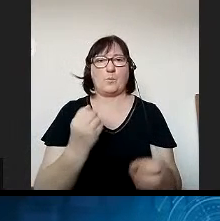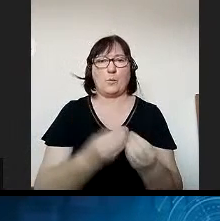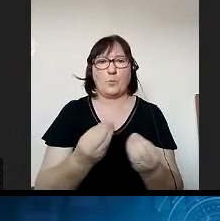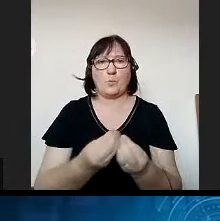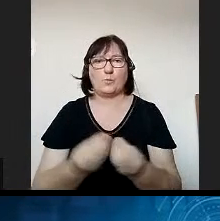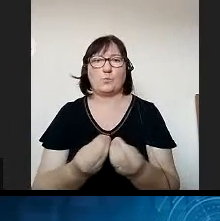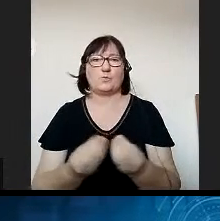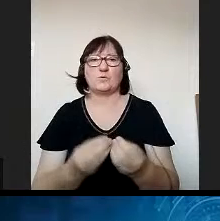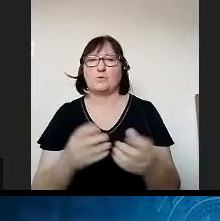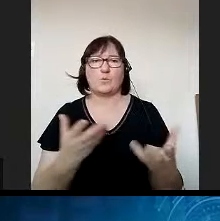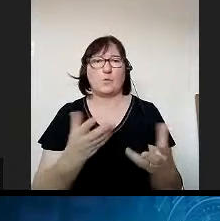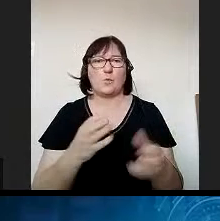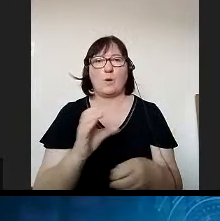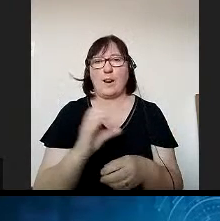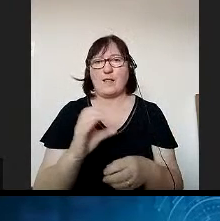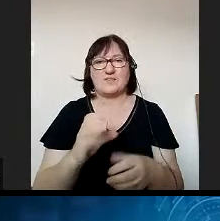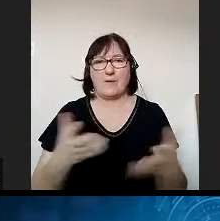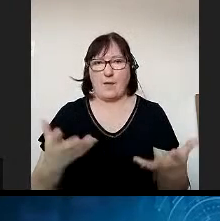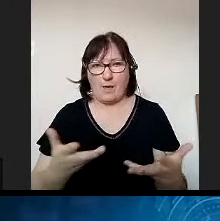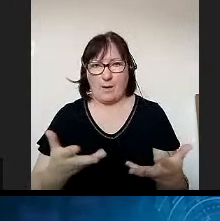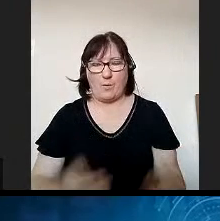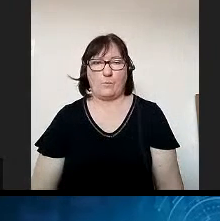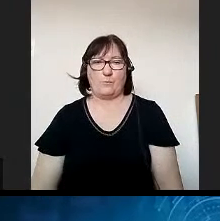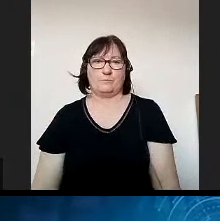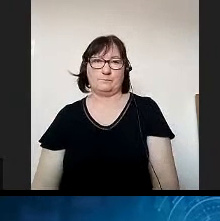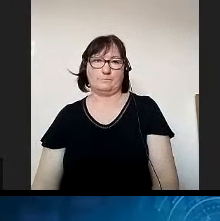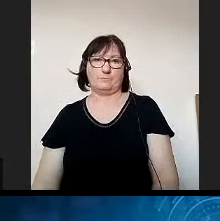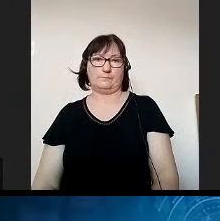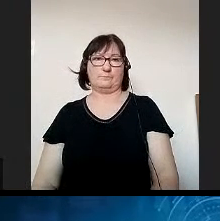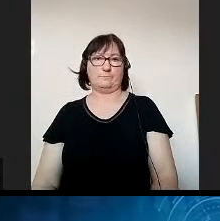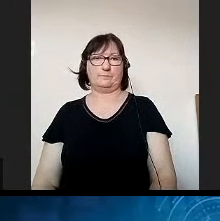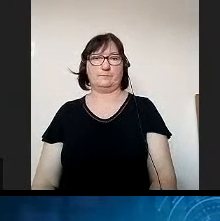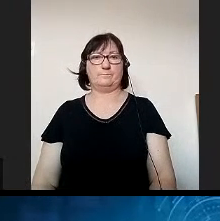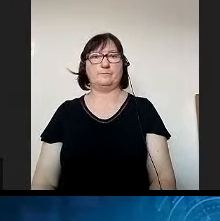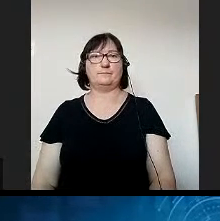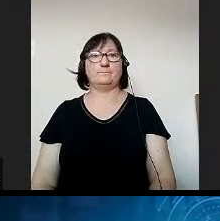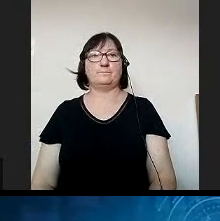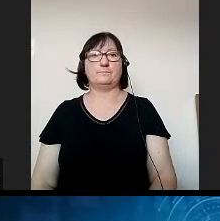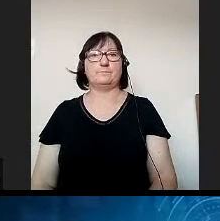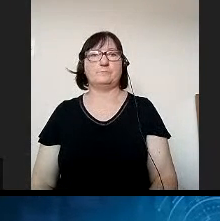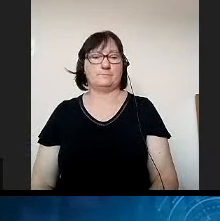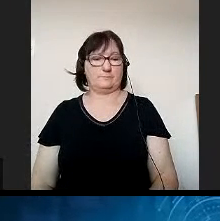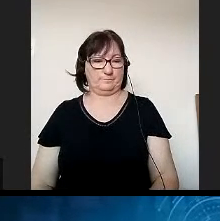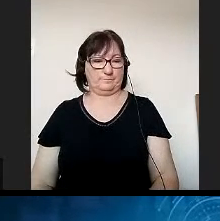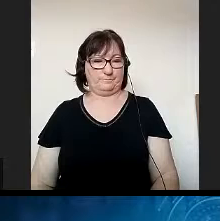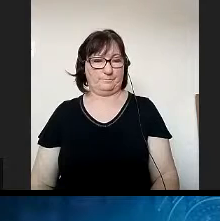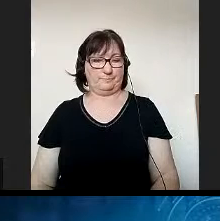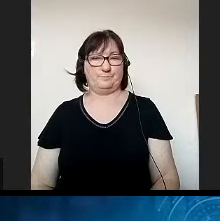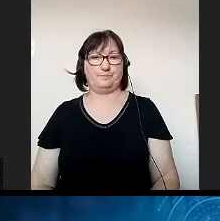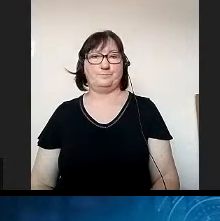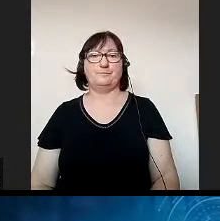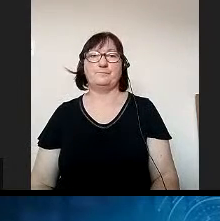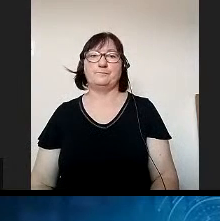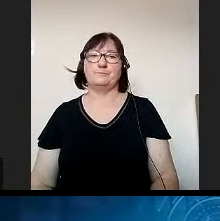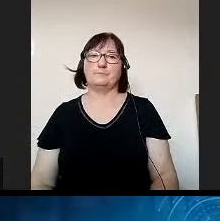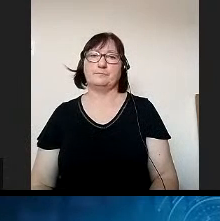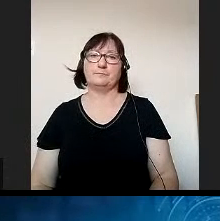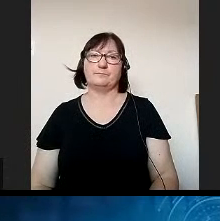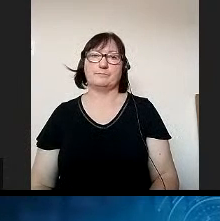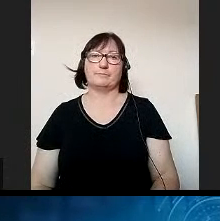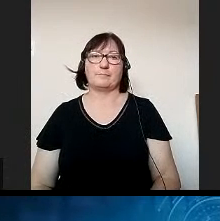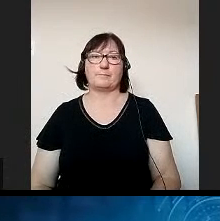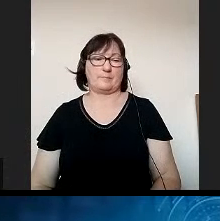Thank you so much for the comprehensive response, Hermie. Our next question, maybe Lydia can respond